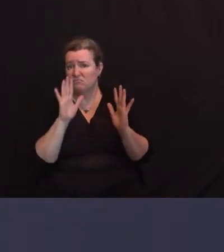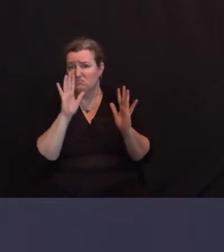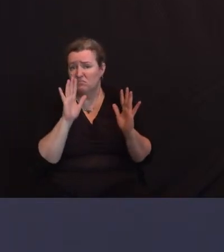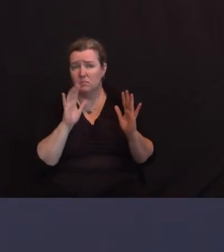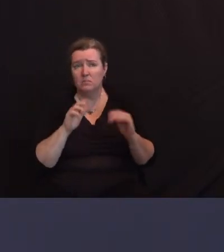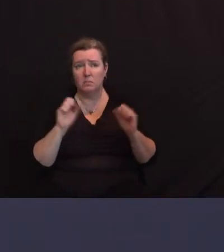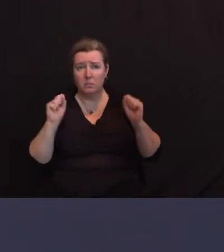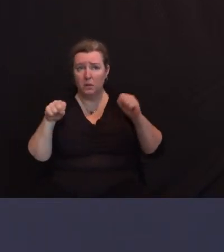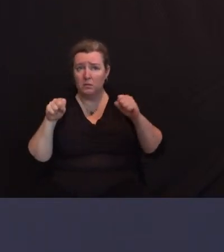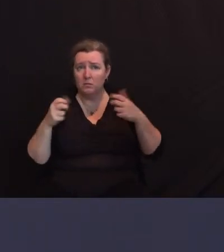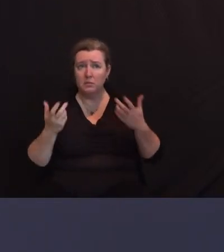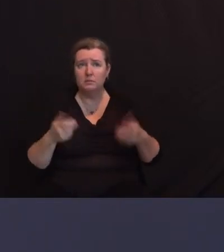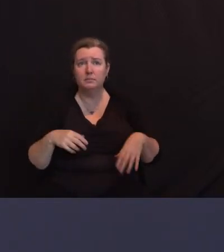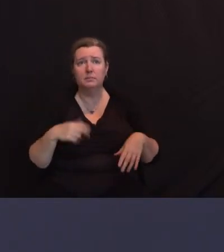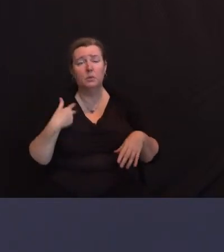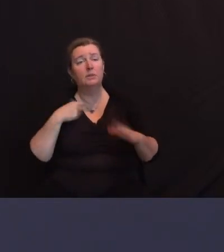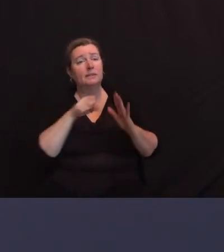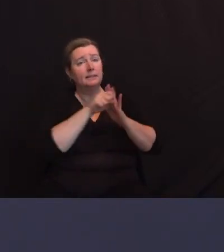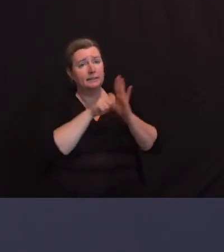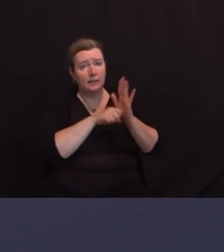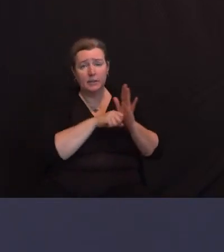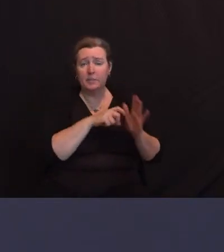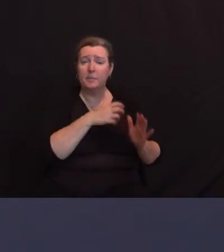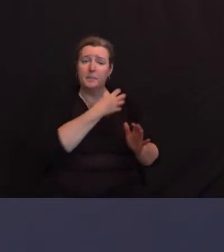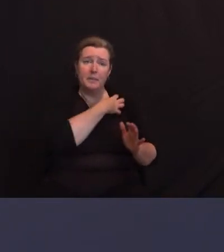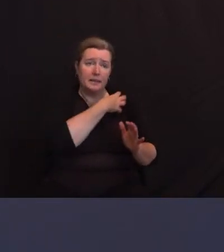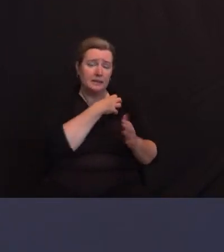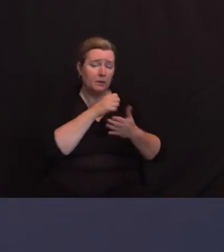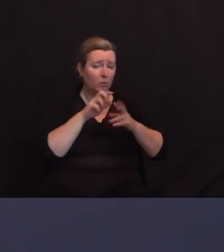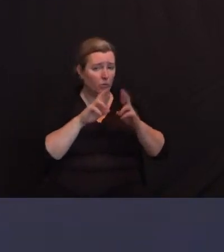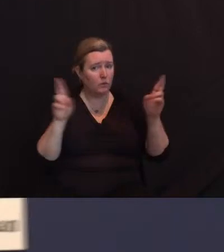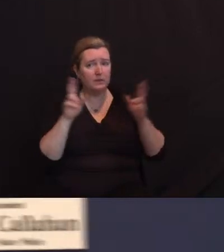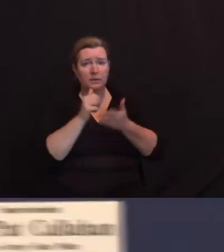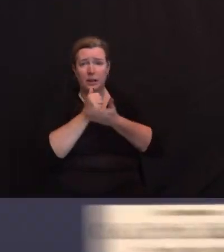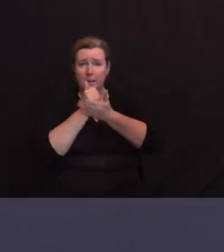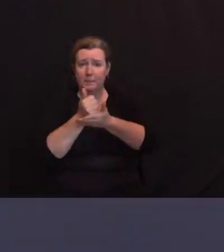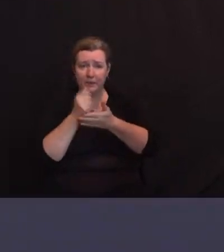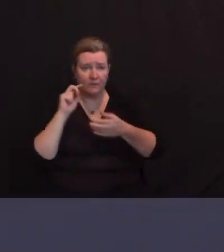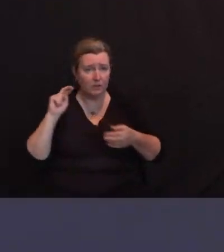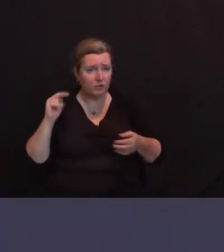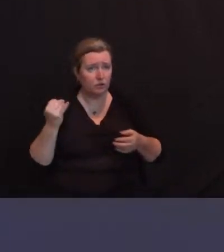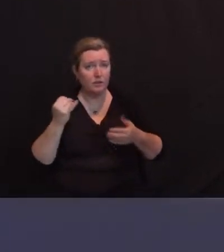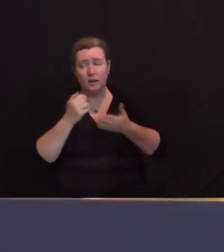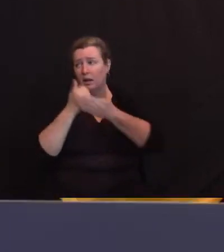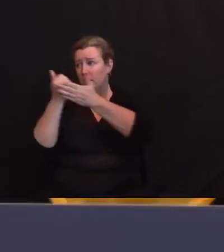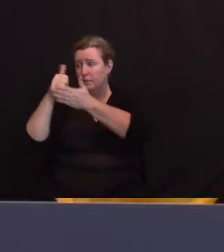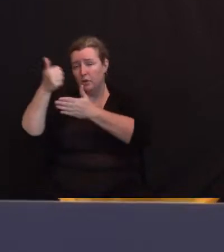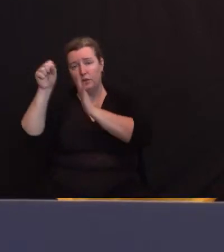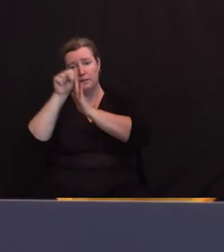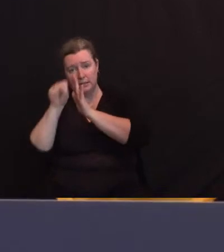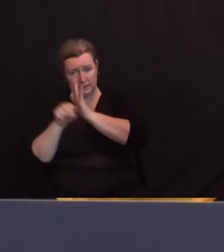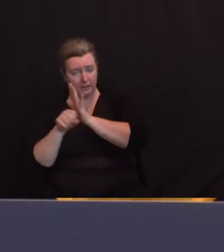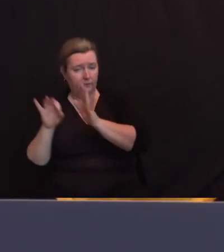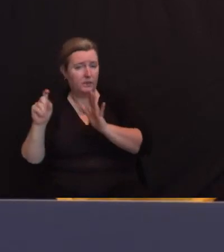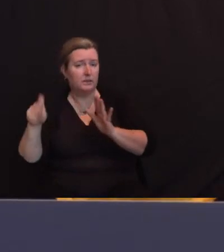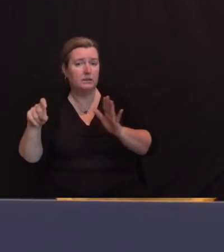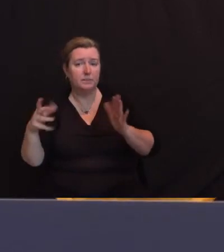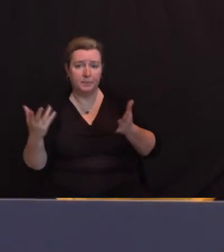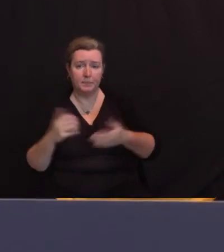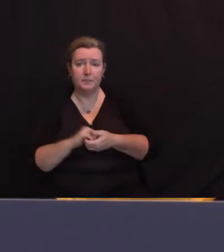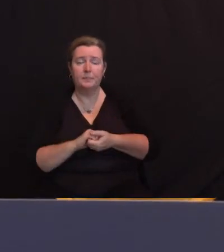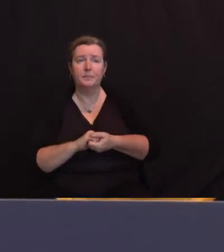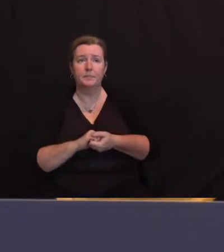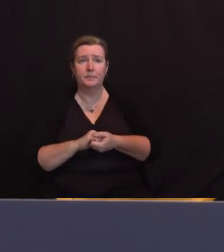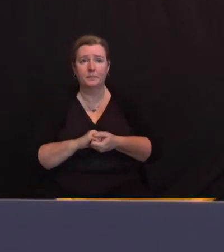Gov throughout the state and across the country if need be. Thank you, Pat. Two quick